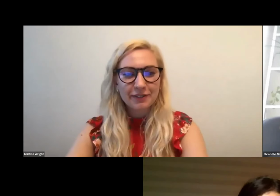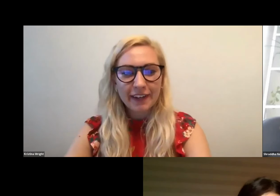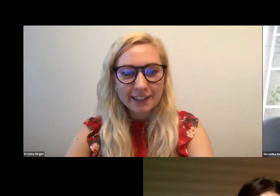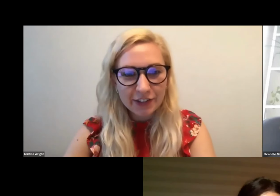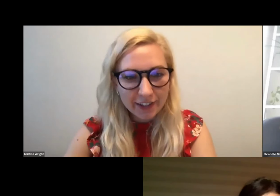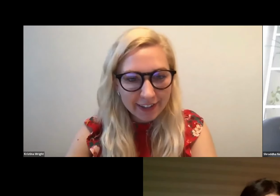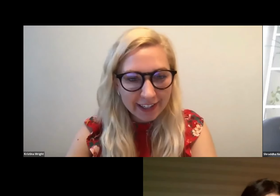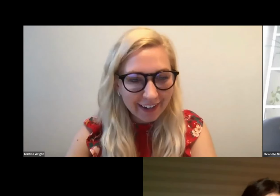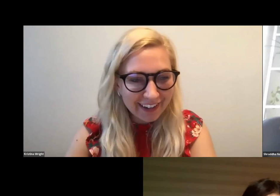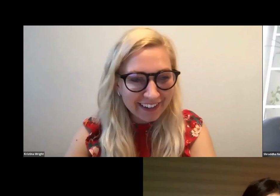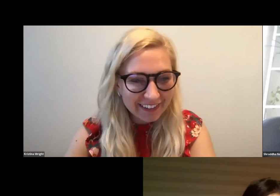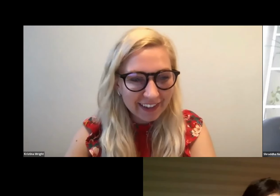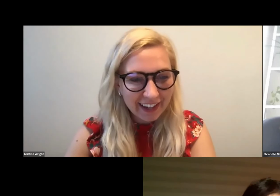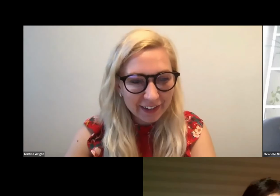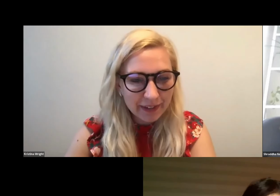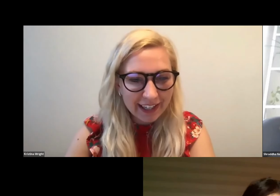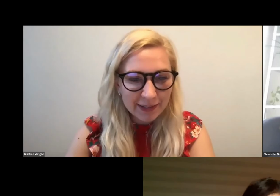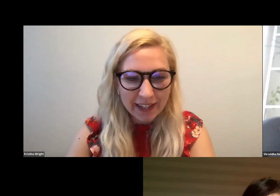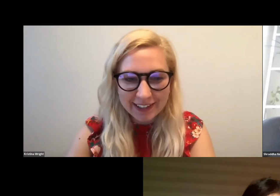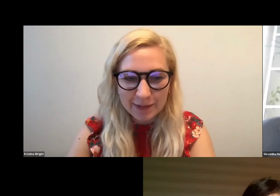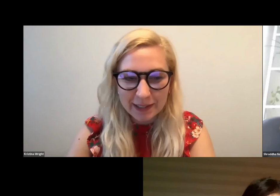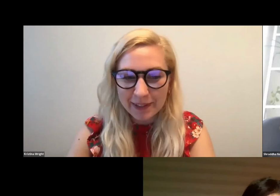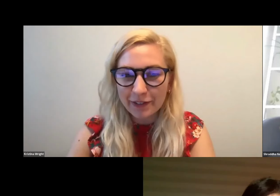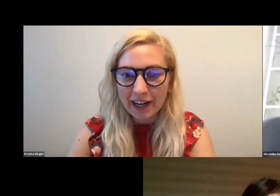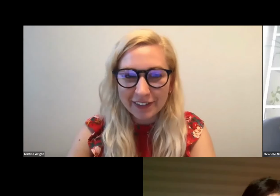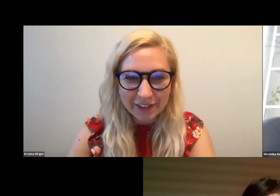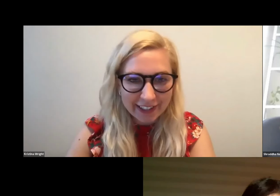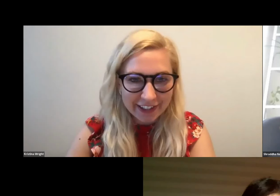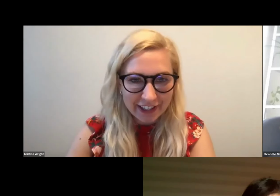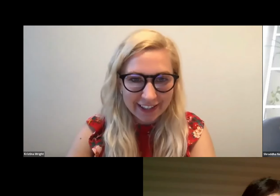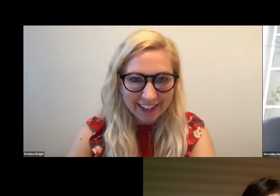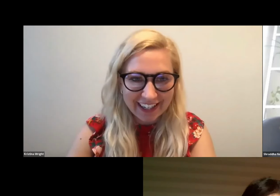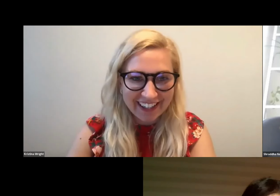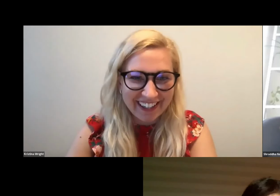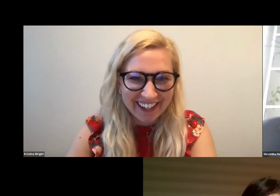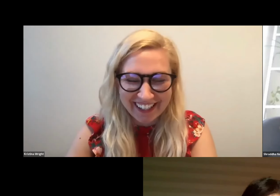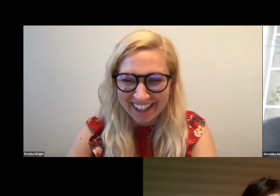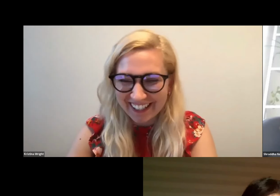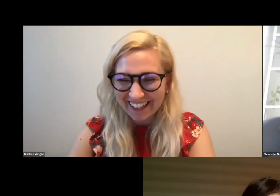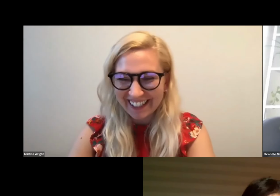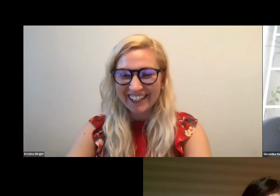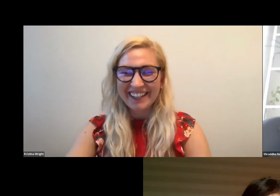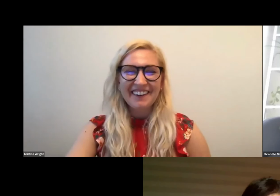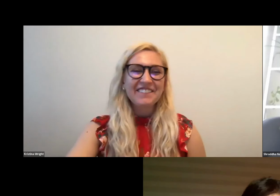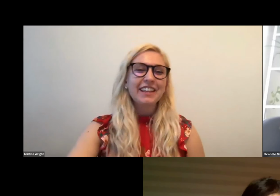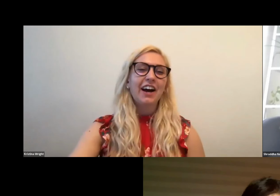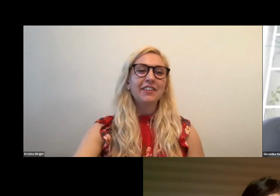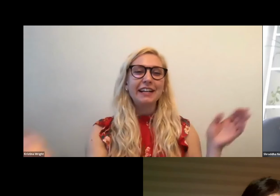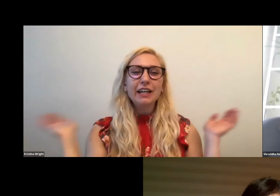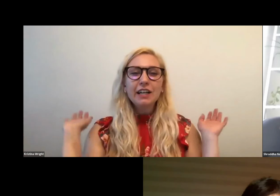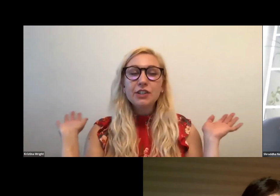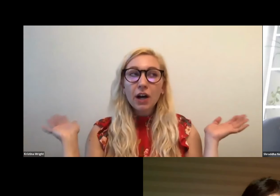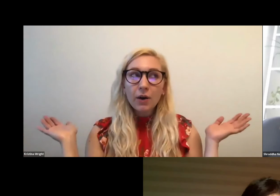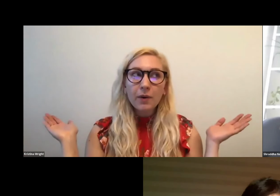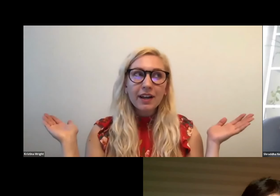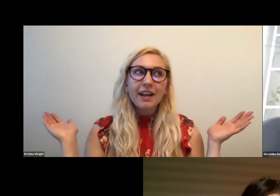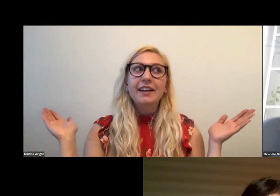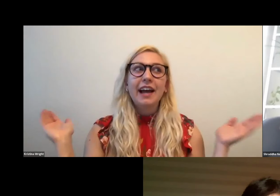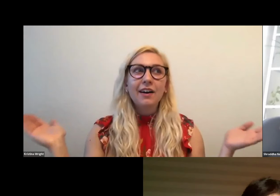Yeah, and she fights dirty, huh? I didn't realize we had some sibling rivalry in the chat tonight. All right,